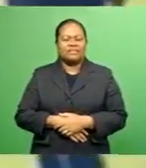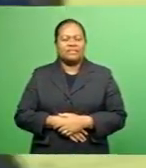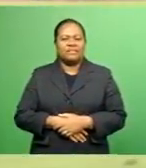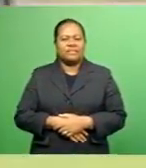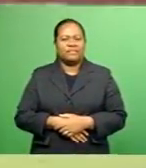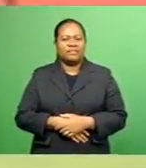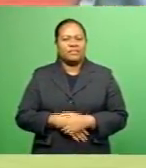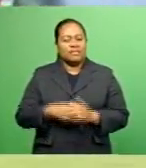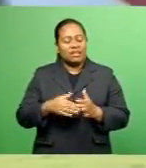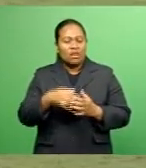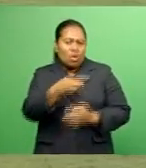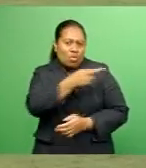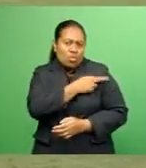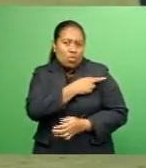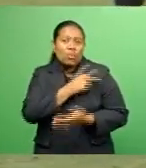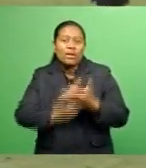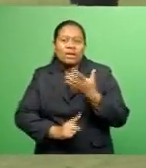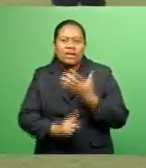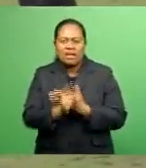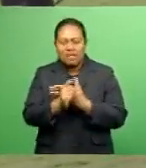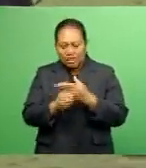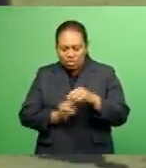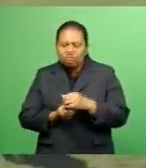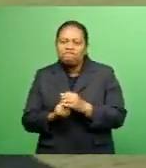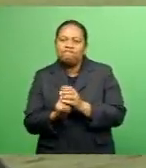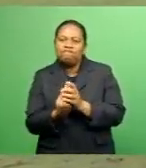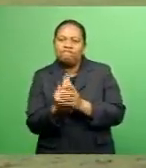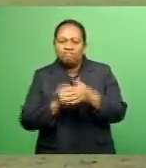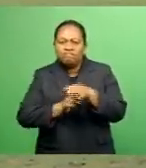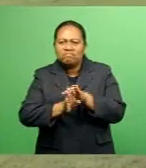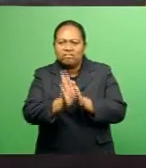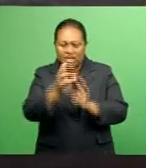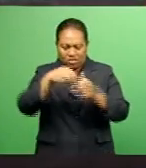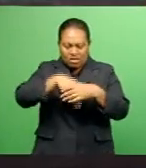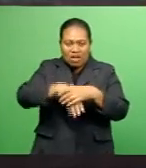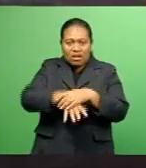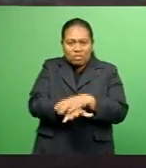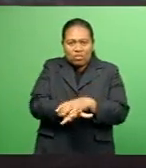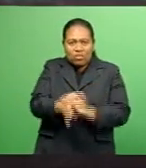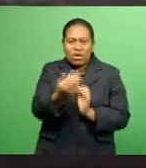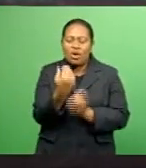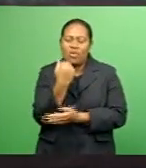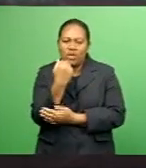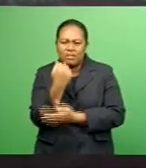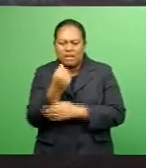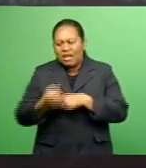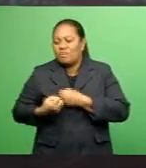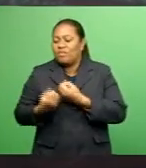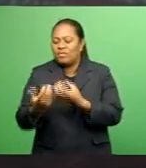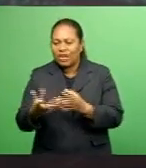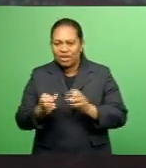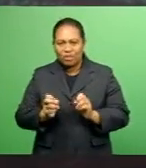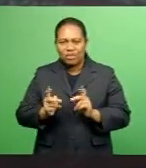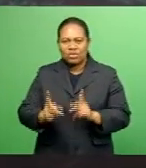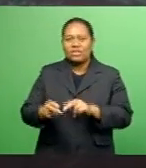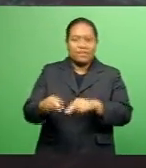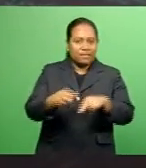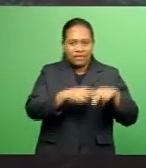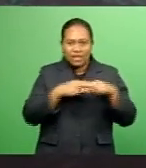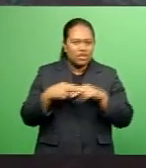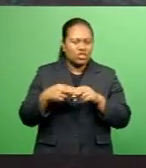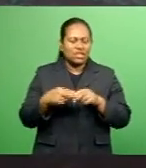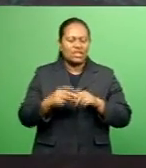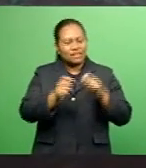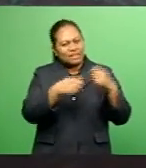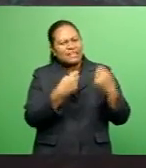And our role here is to develop on the side, develop the grassroots rugby, but at the same time provide the opportunity for the Fiji team to have quality